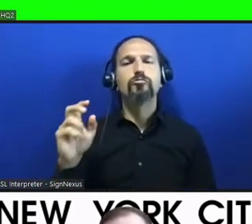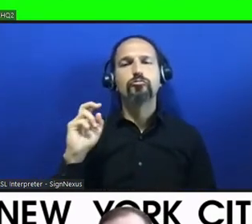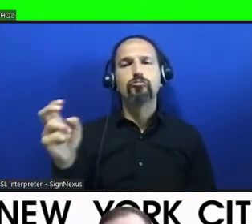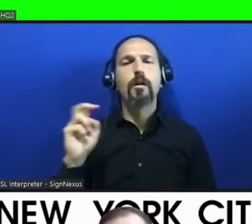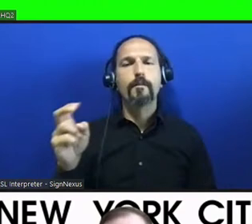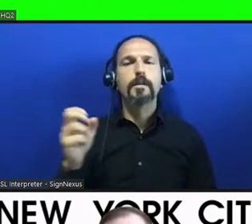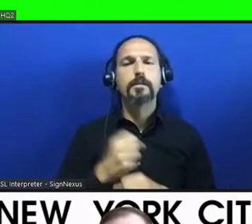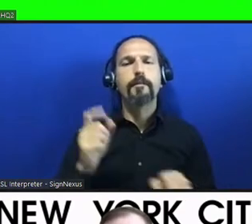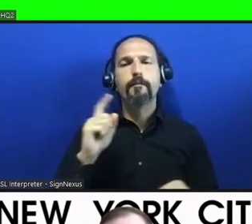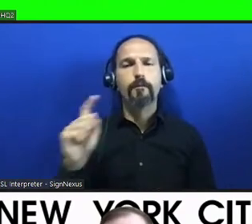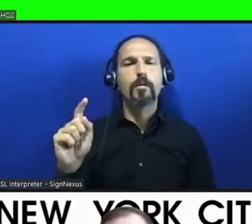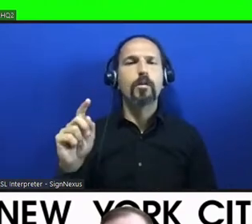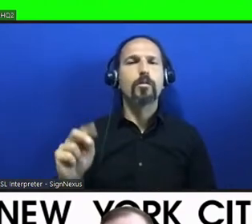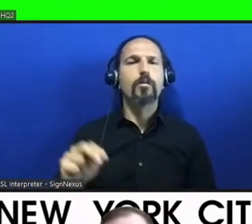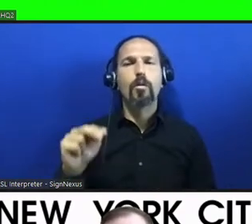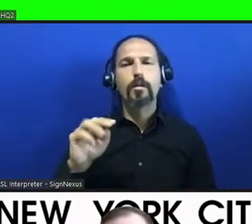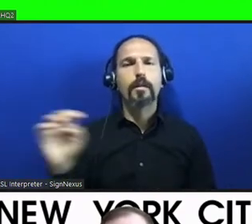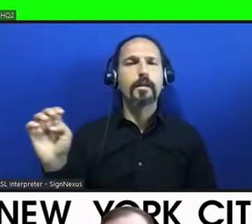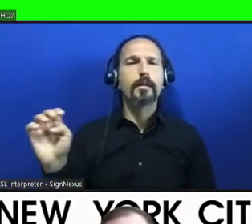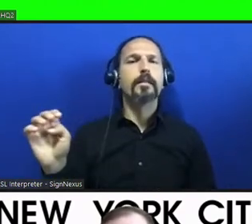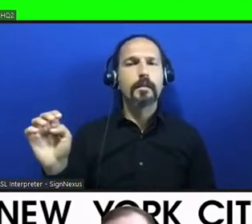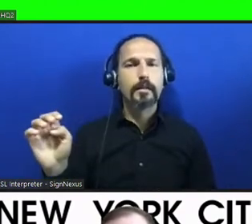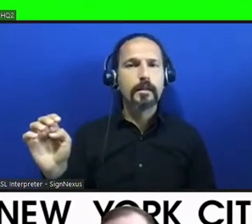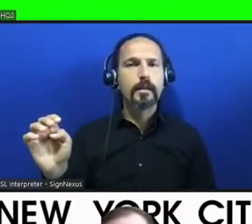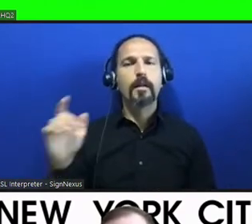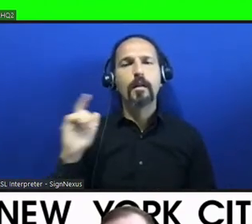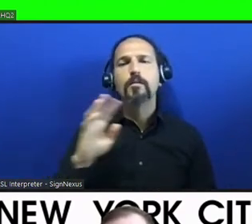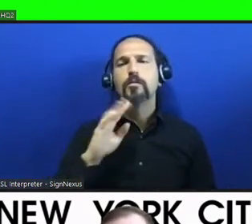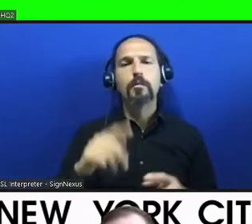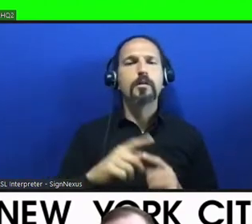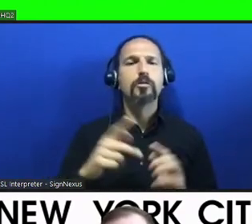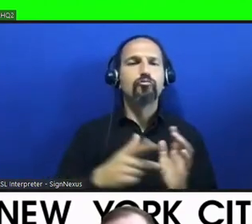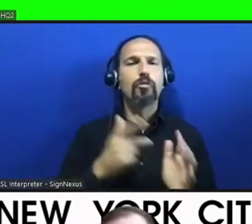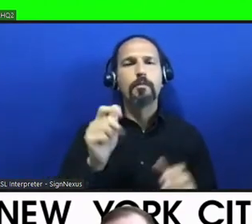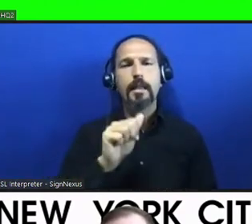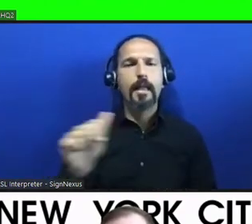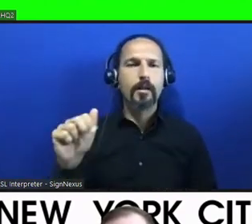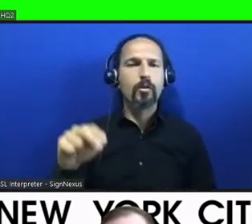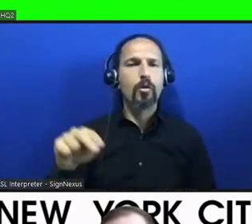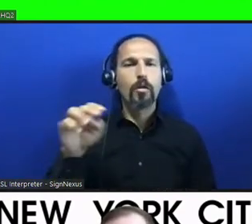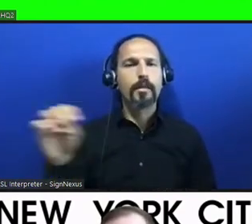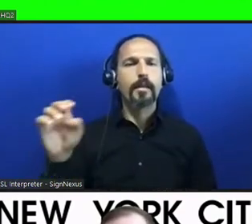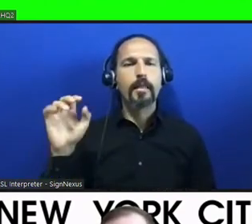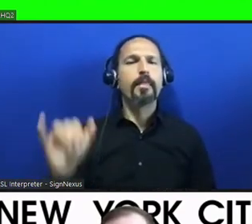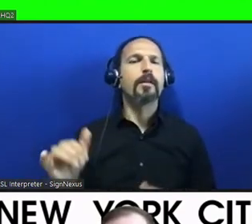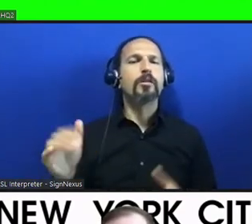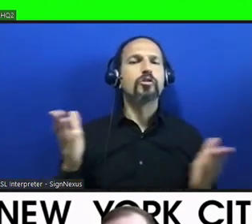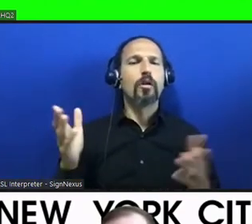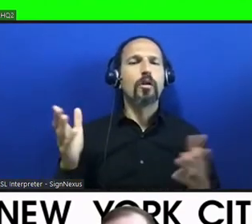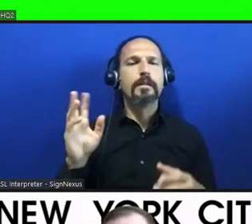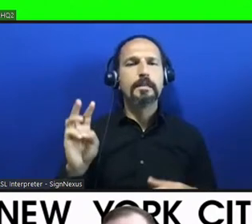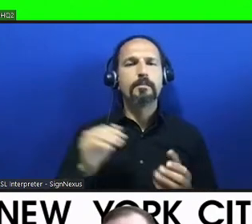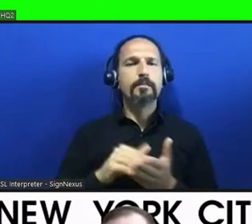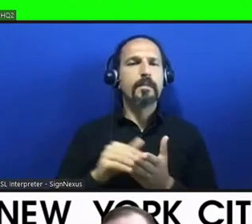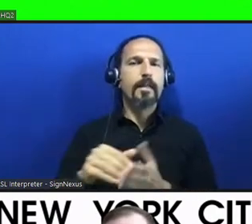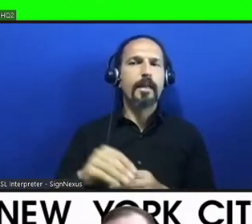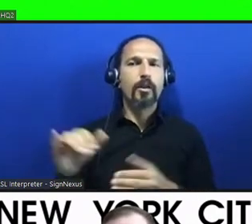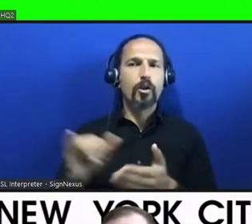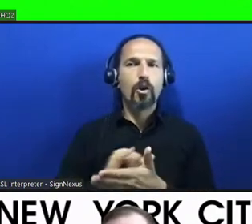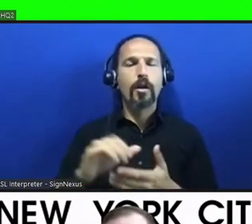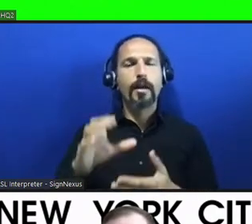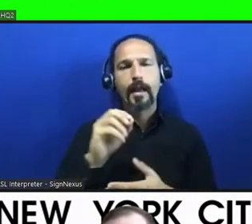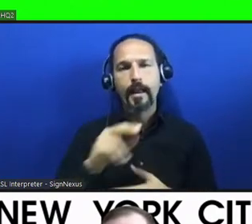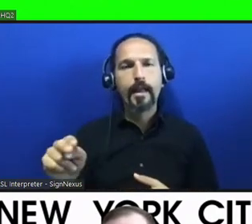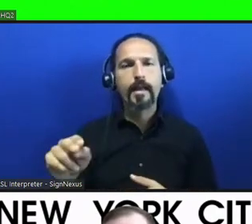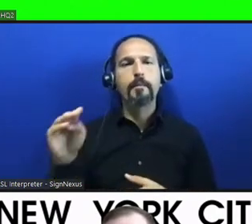AAA Northeast I'm speaking on behalf of AAA Northeast which which serves more than 6 million members in New York New Jersey Connecticut